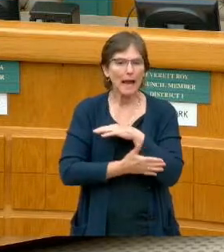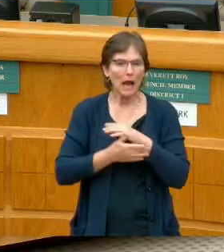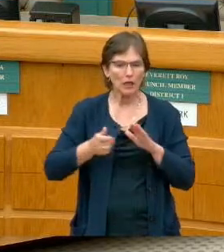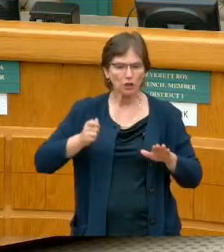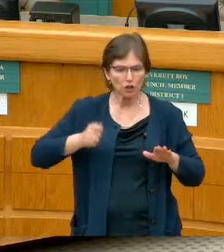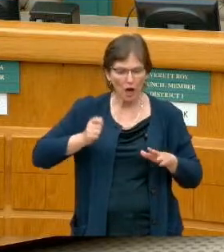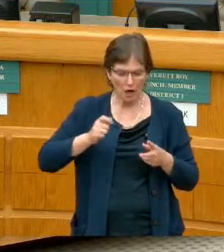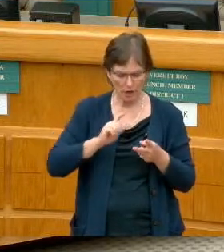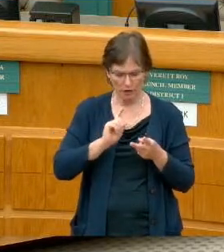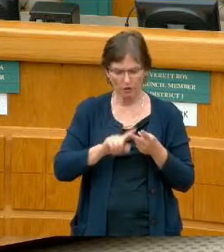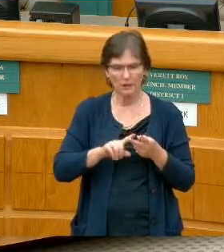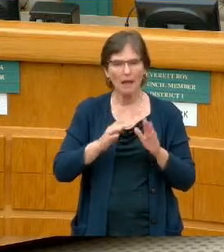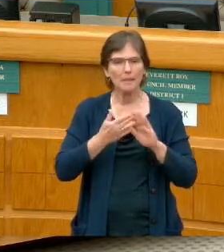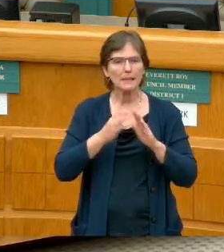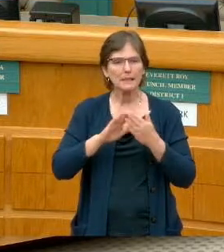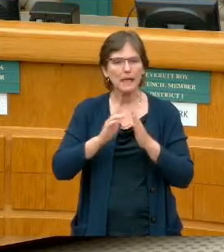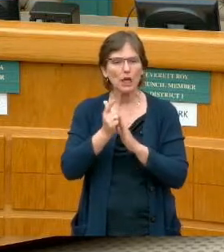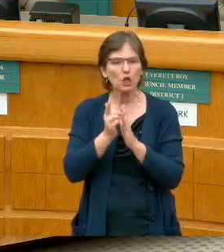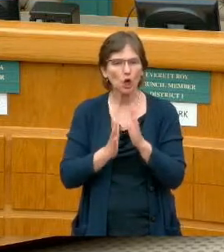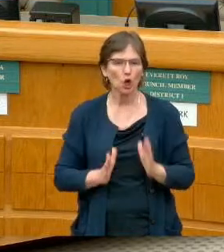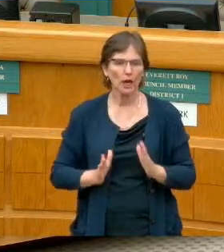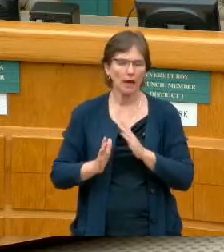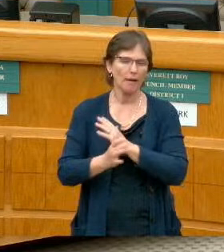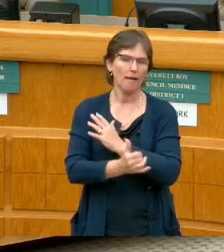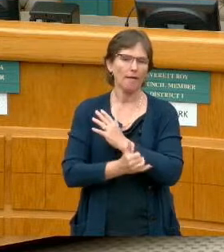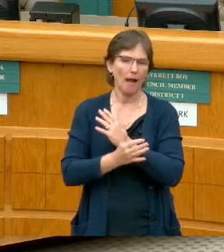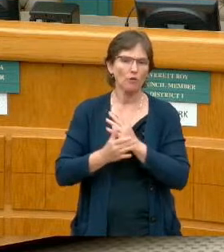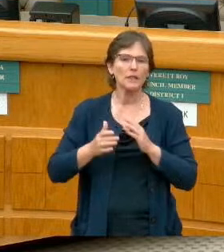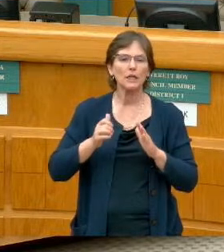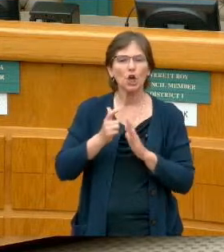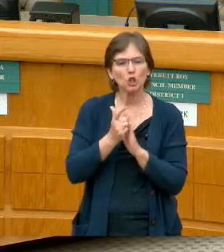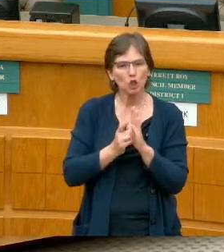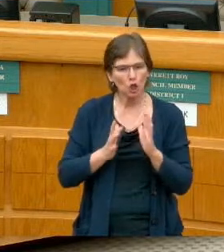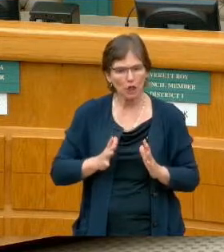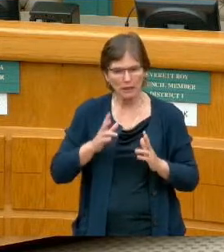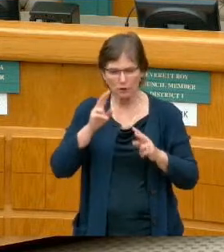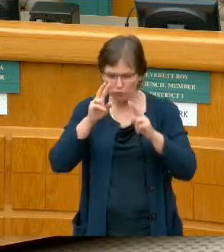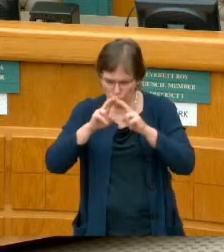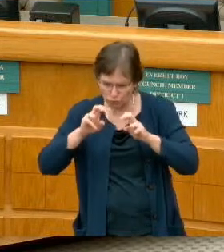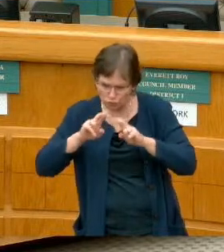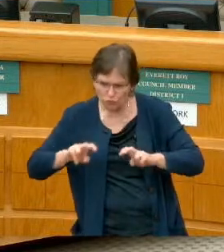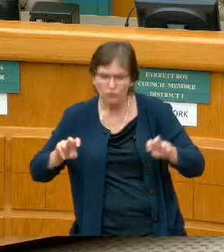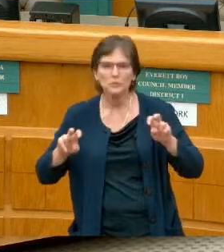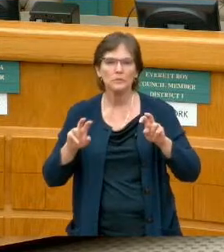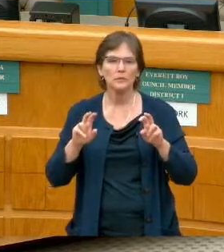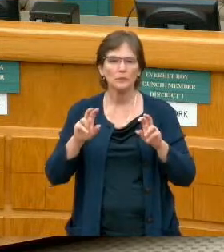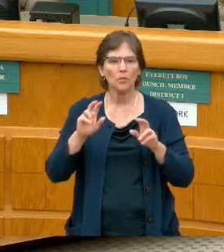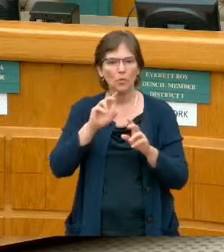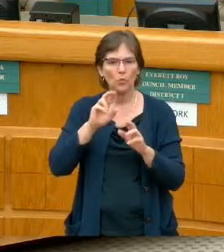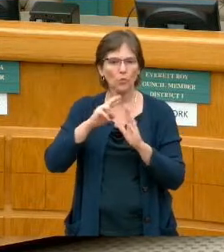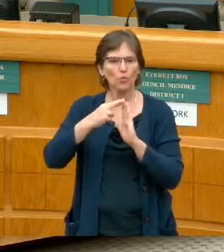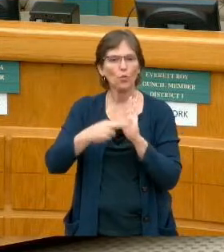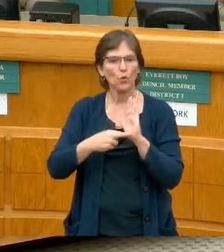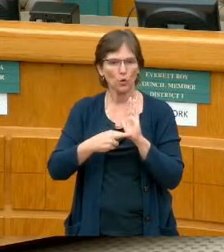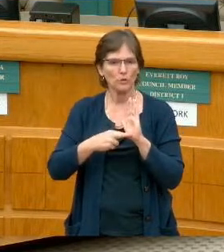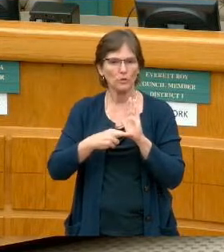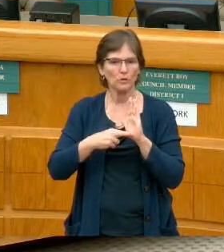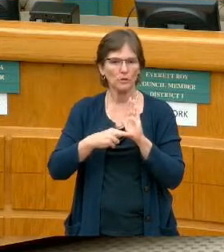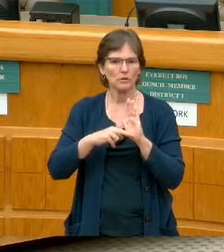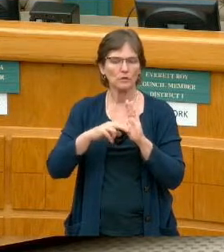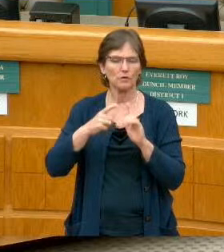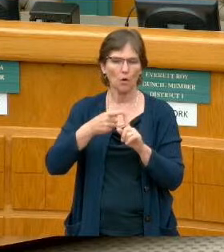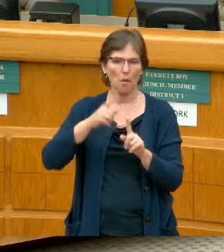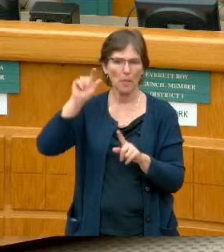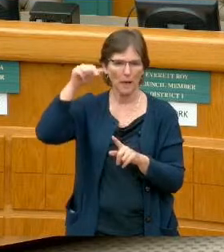to just exactly how far these are going and can be applied. That's what we'll do. And so that